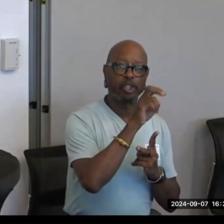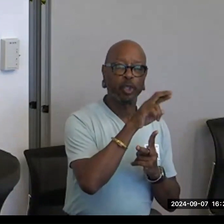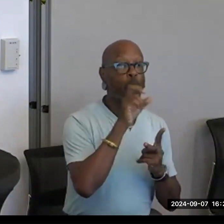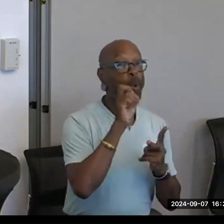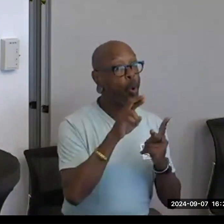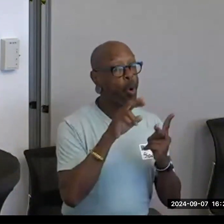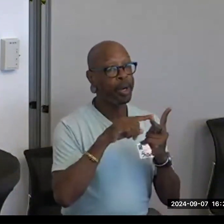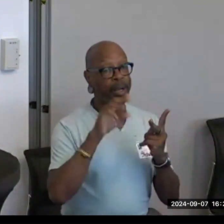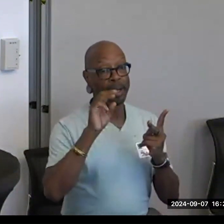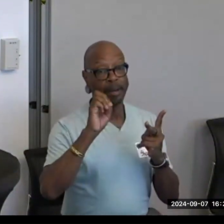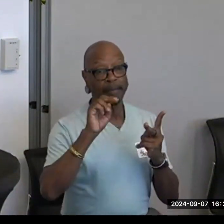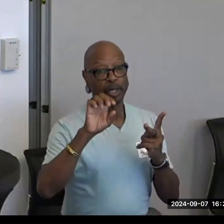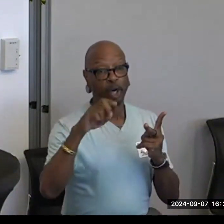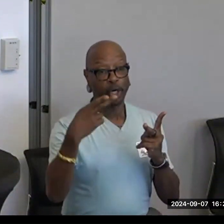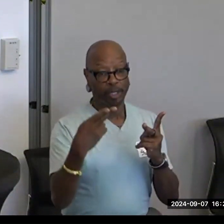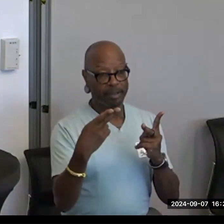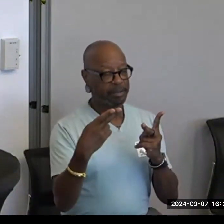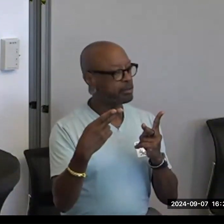Anybody else?